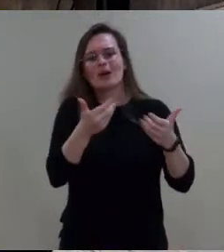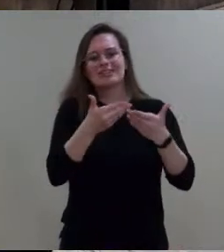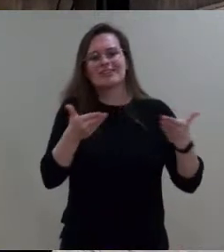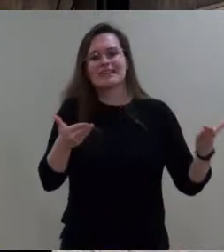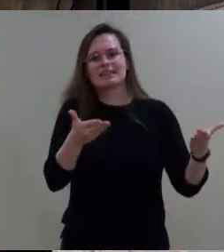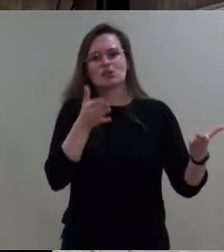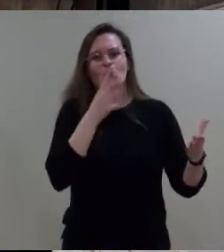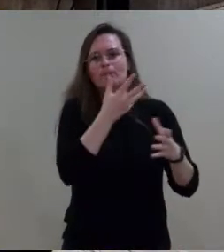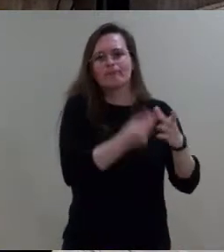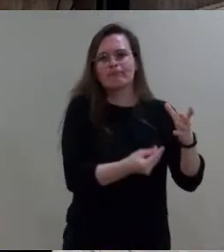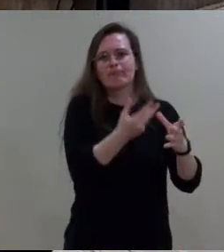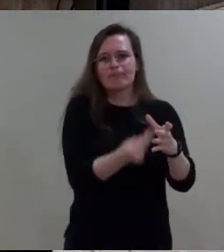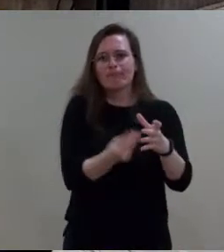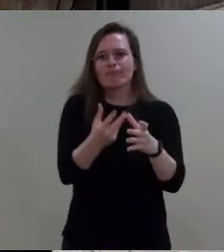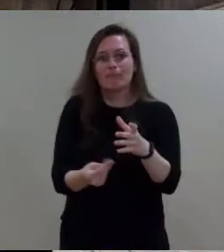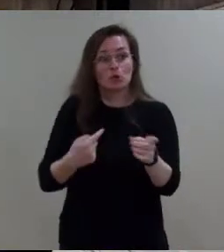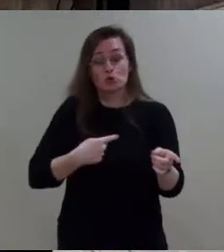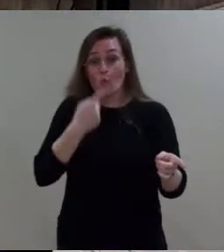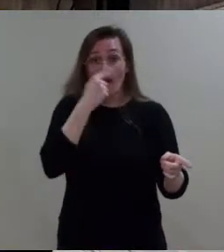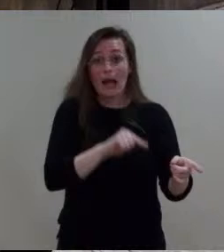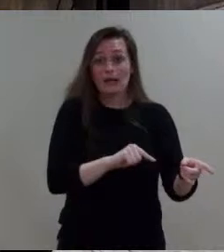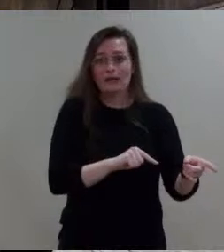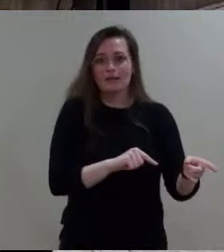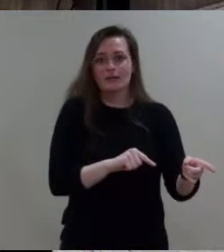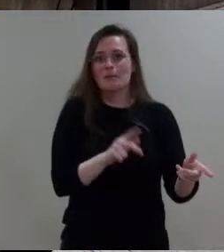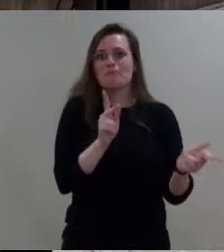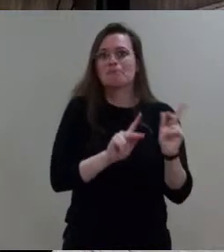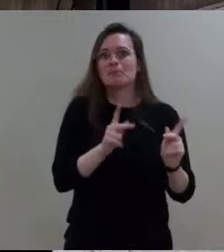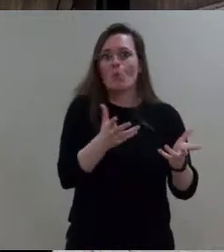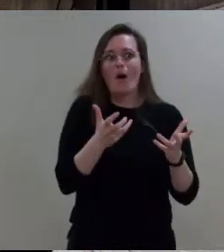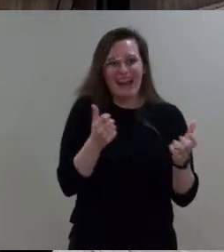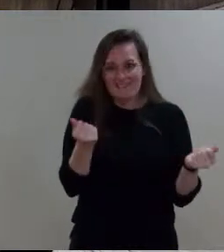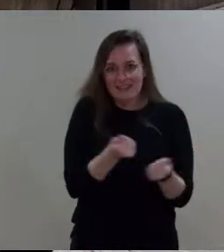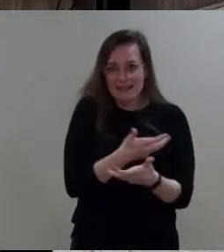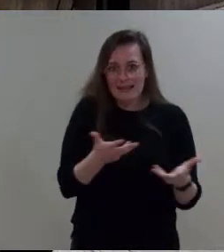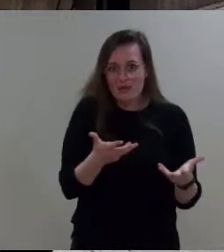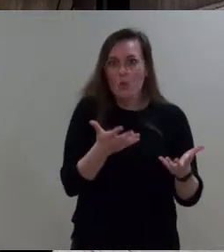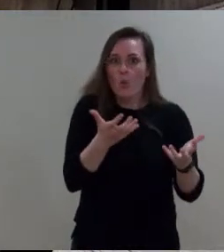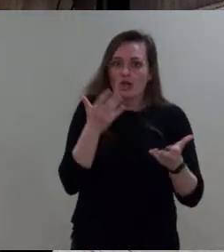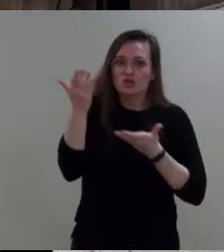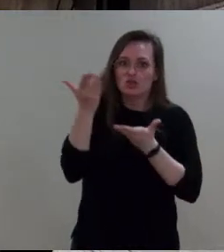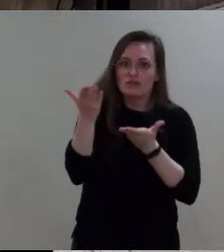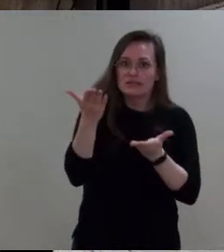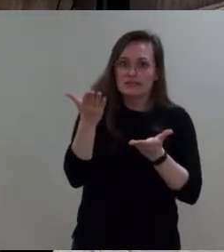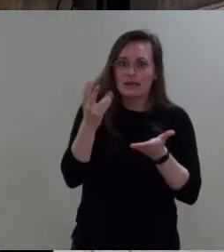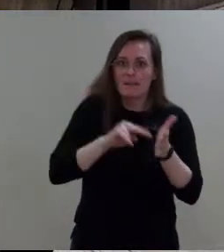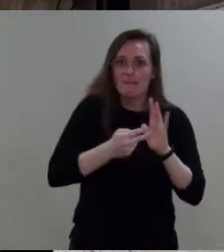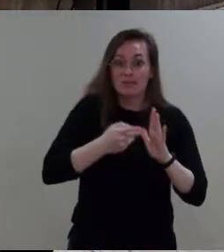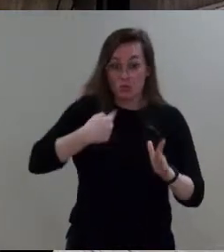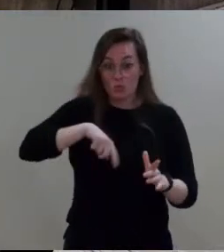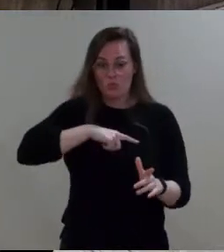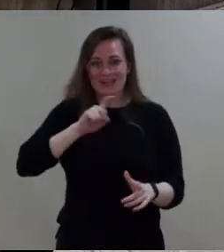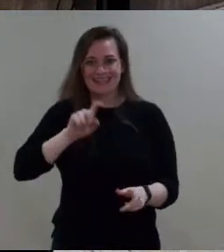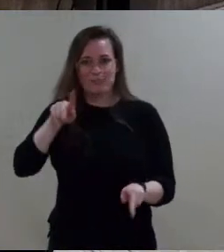People still want the services, and we've got to provide them. And we've got to look to the